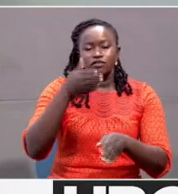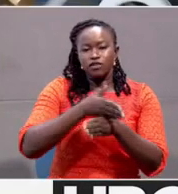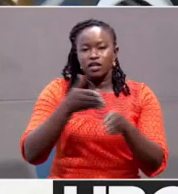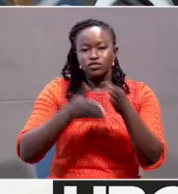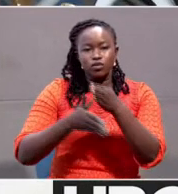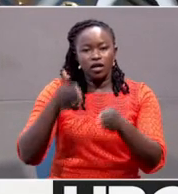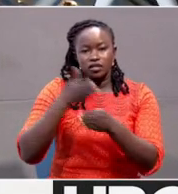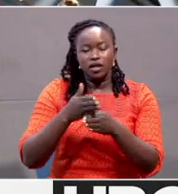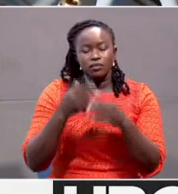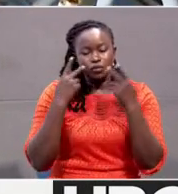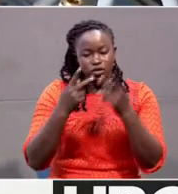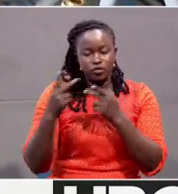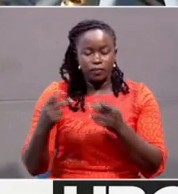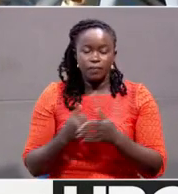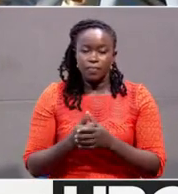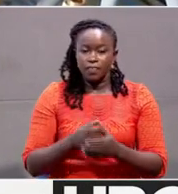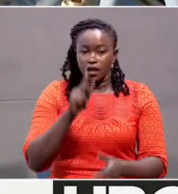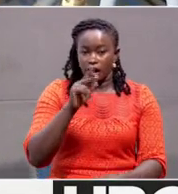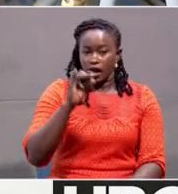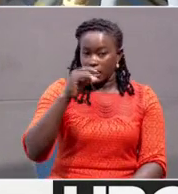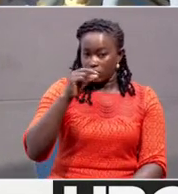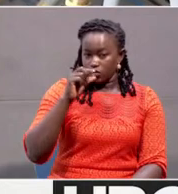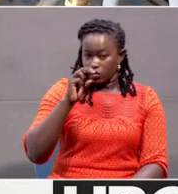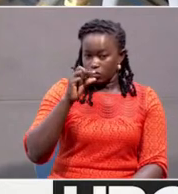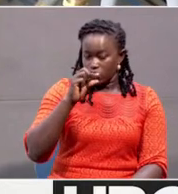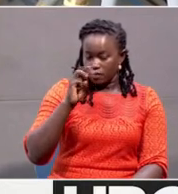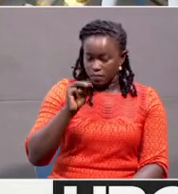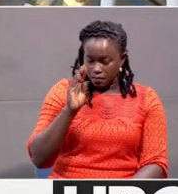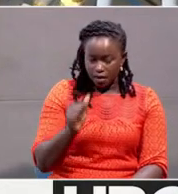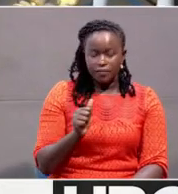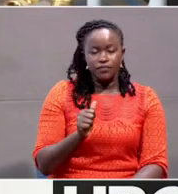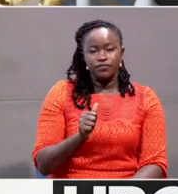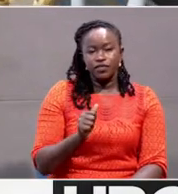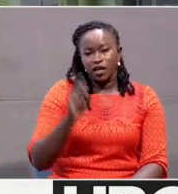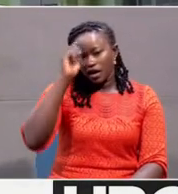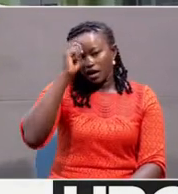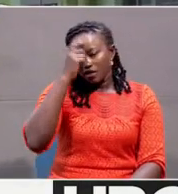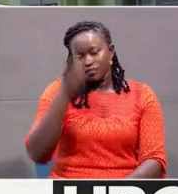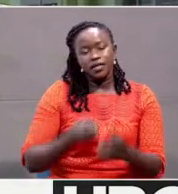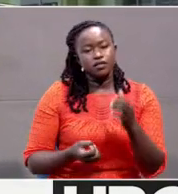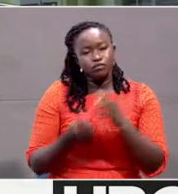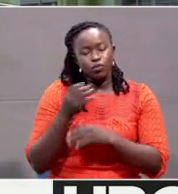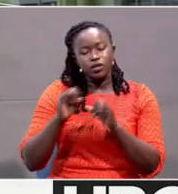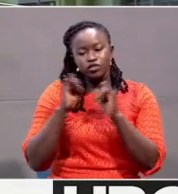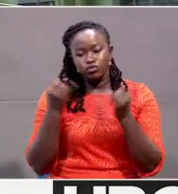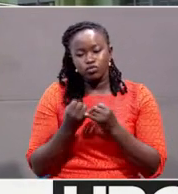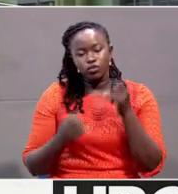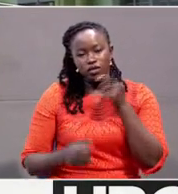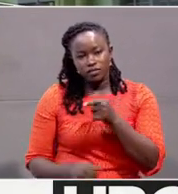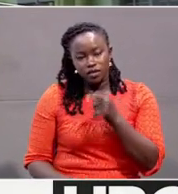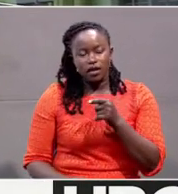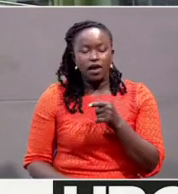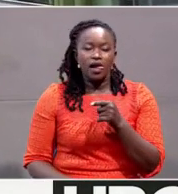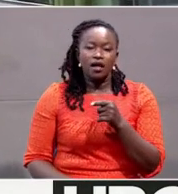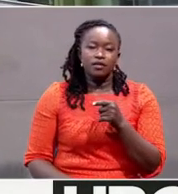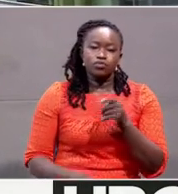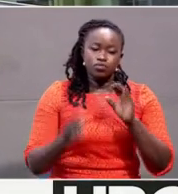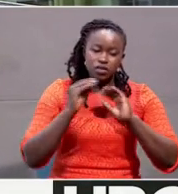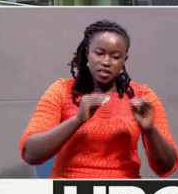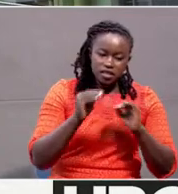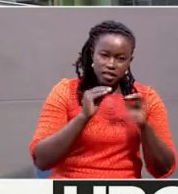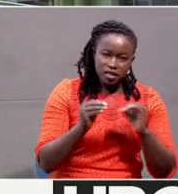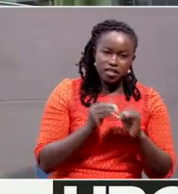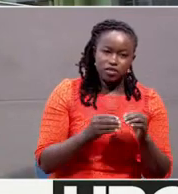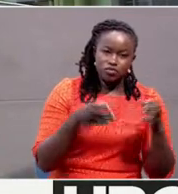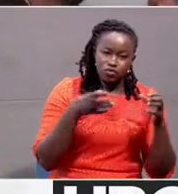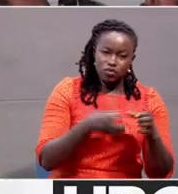workshops. Kigumba is a premier institution set up by government to facilitate the training of locals who will in turn provide labor for